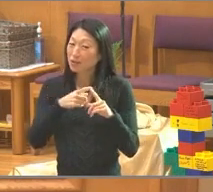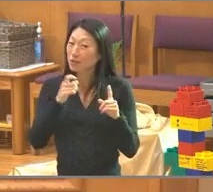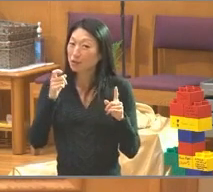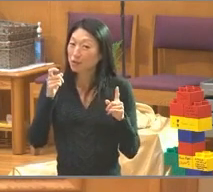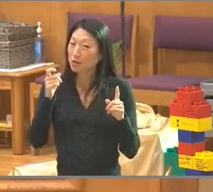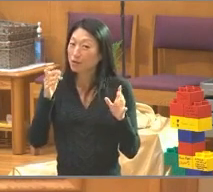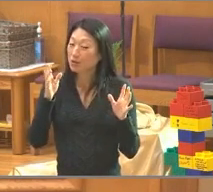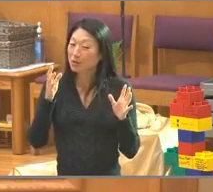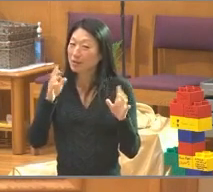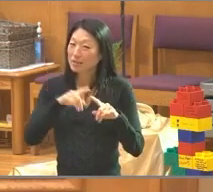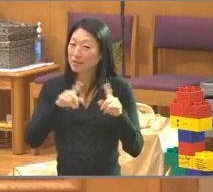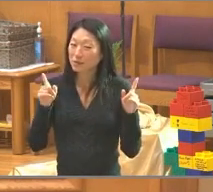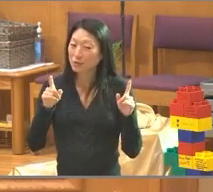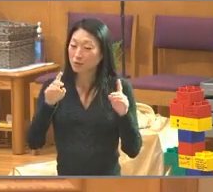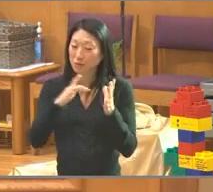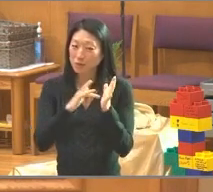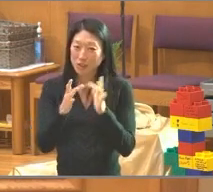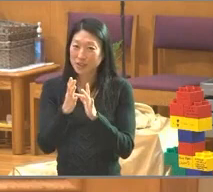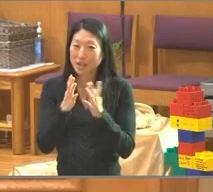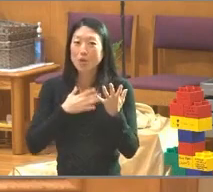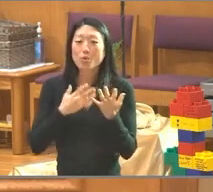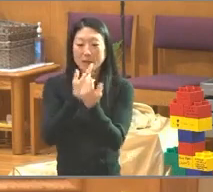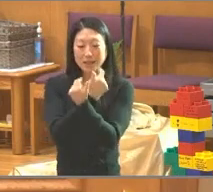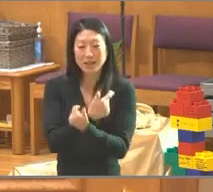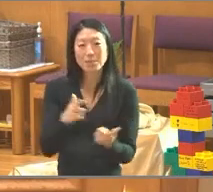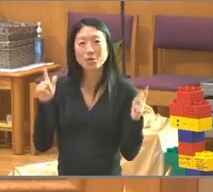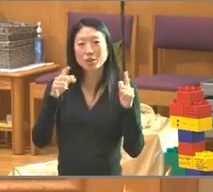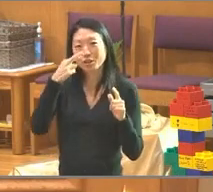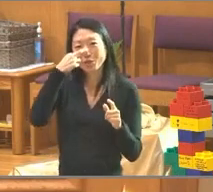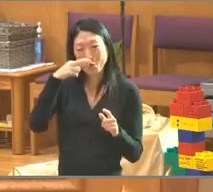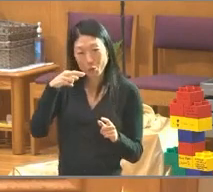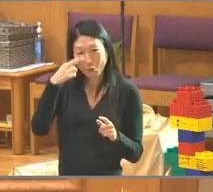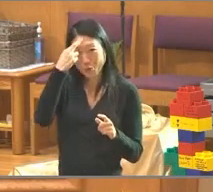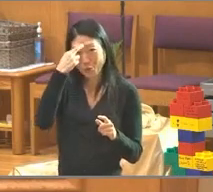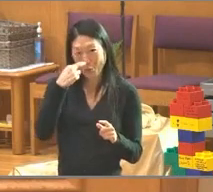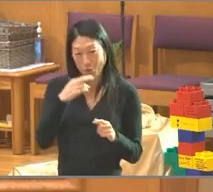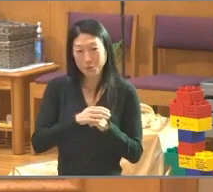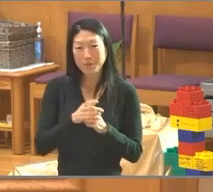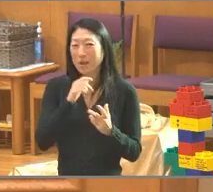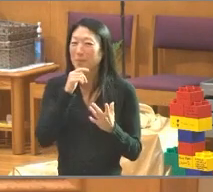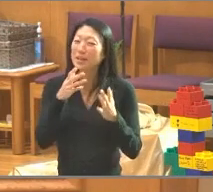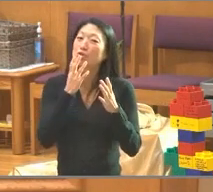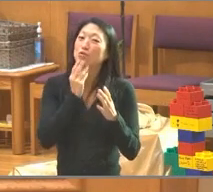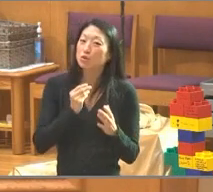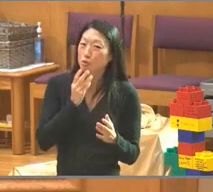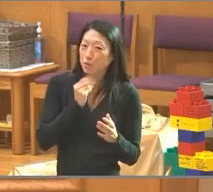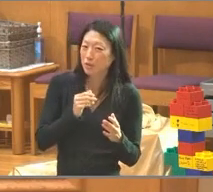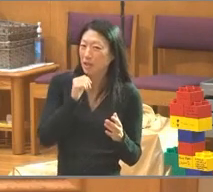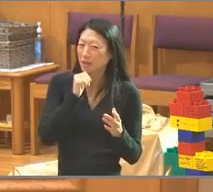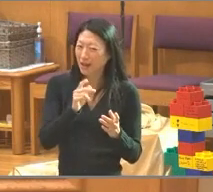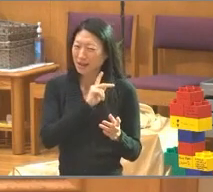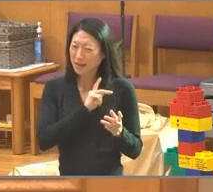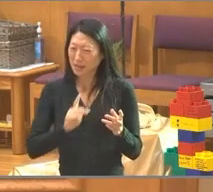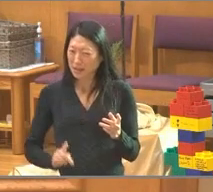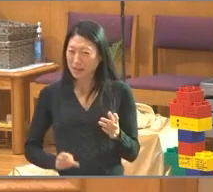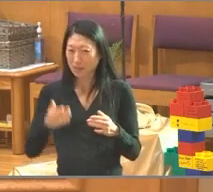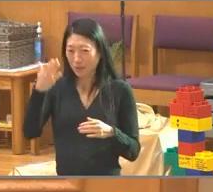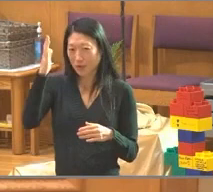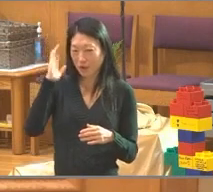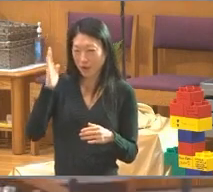wanted liberation from Rome, but most likely for Jewish liberation and not necessarily the kingdom of